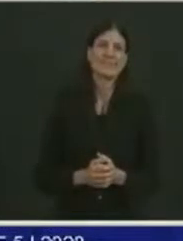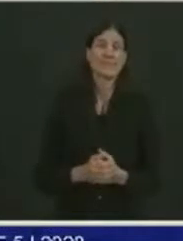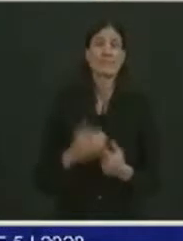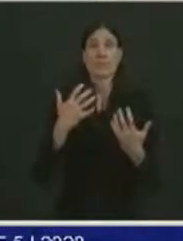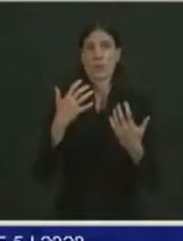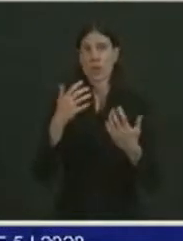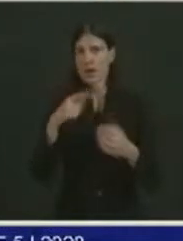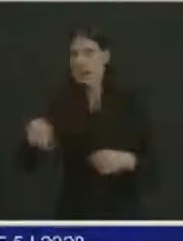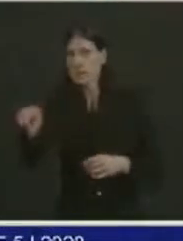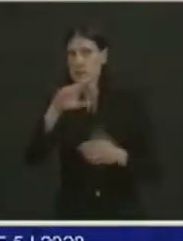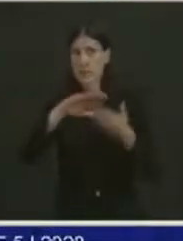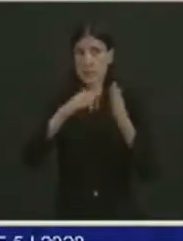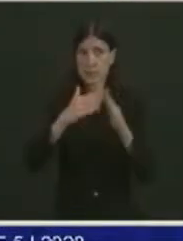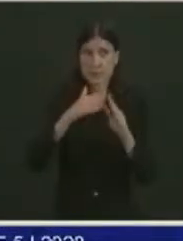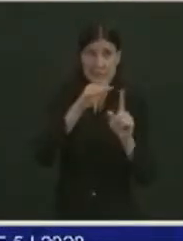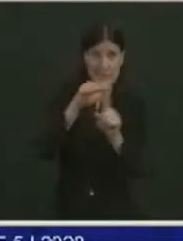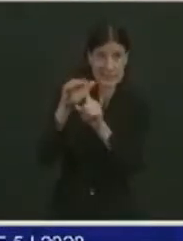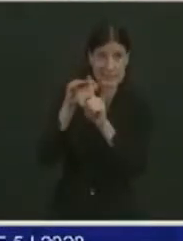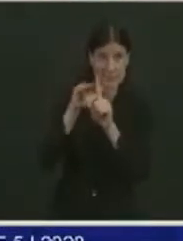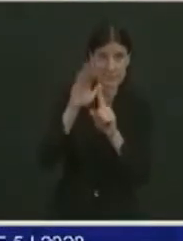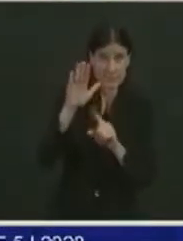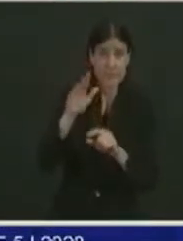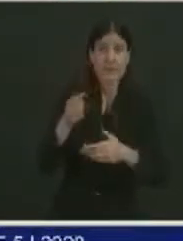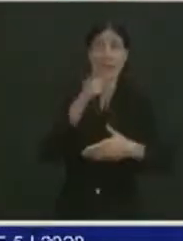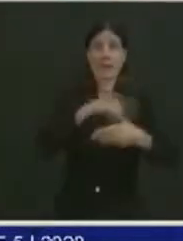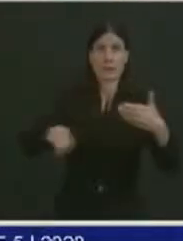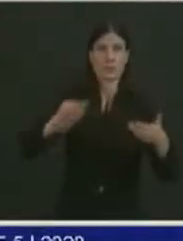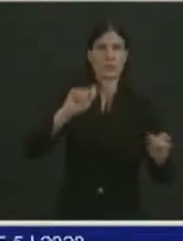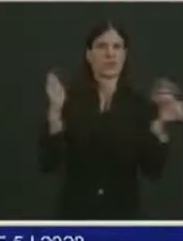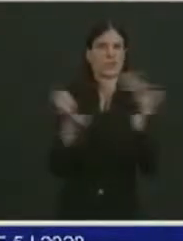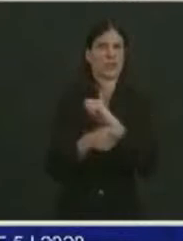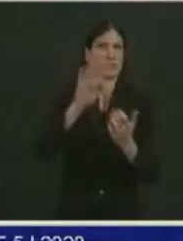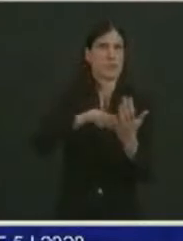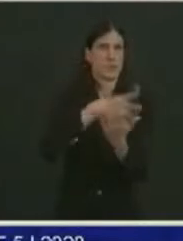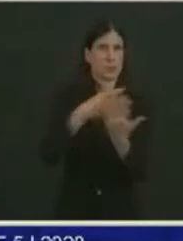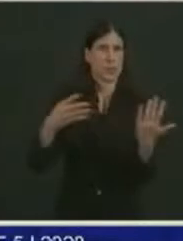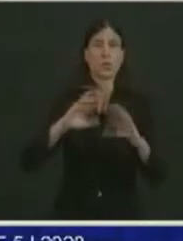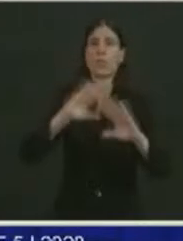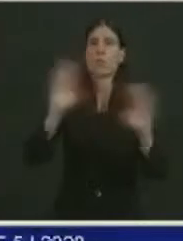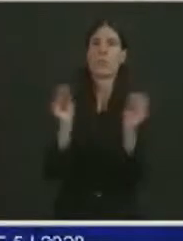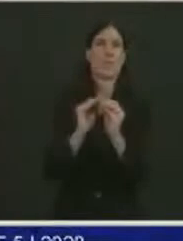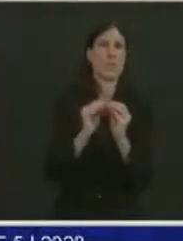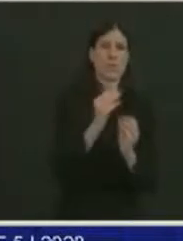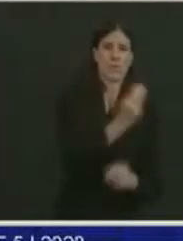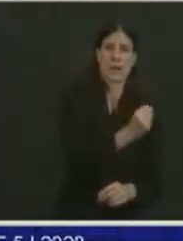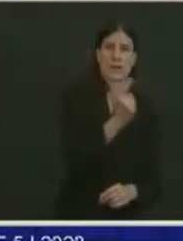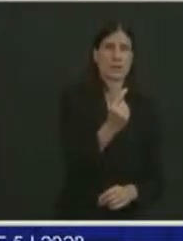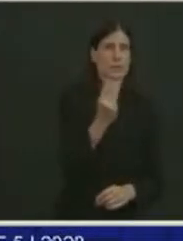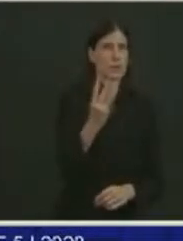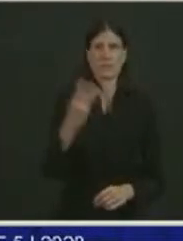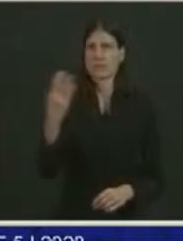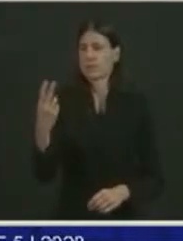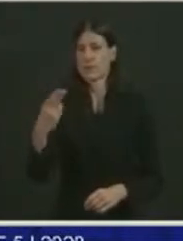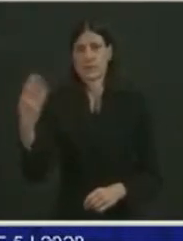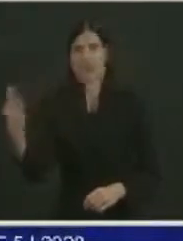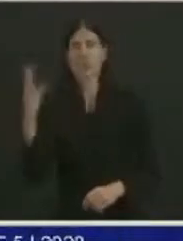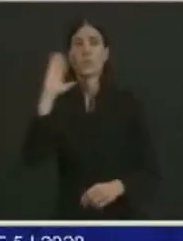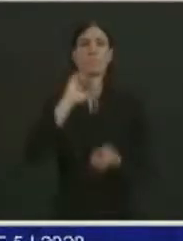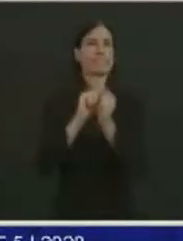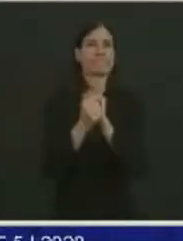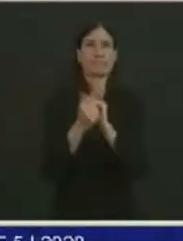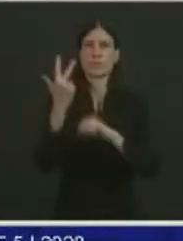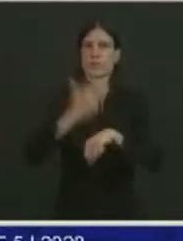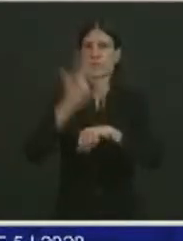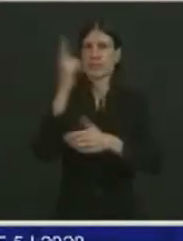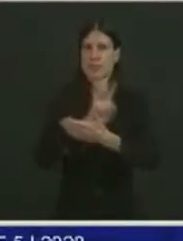Remind you that starting on Monday, I'll only be doing these press conferences 3 days a week, Monday, Wednesday,